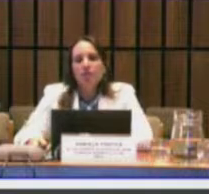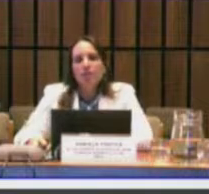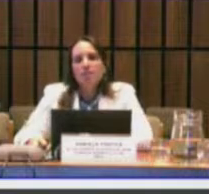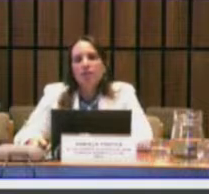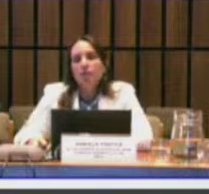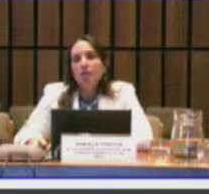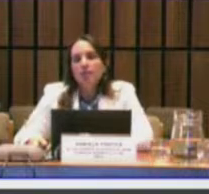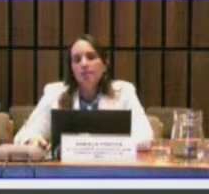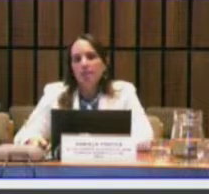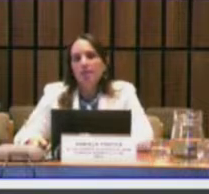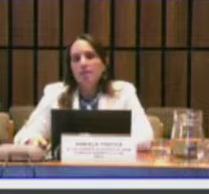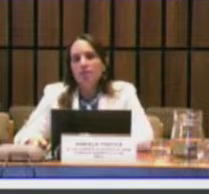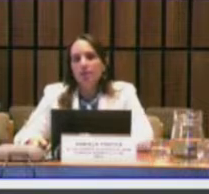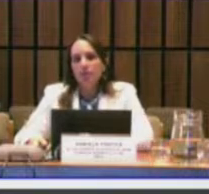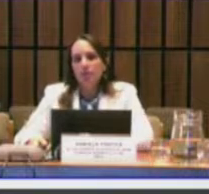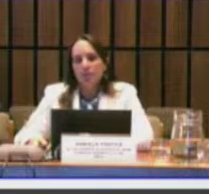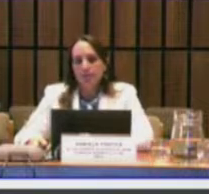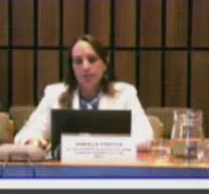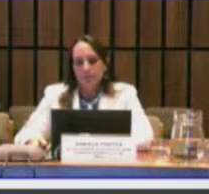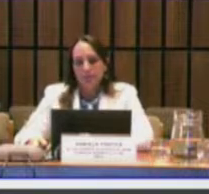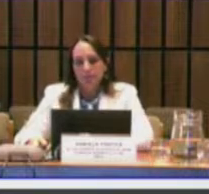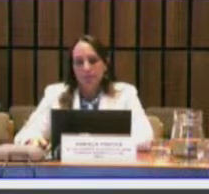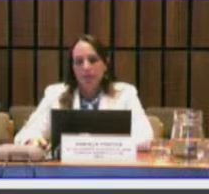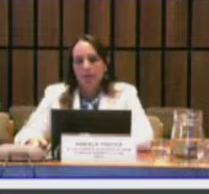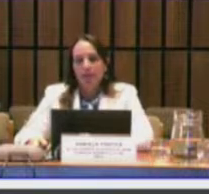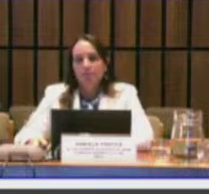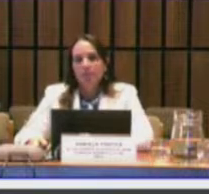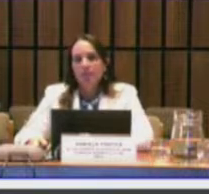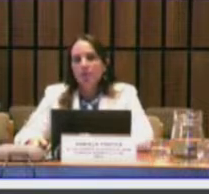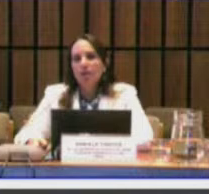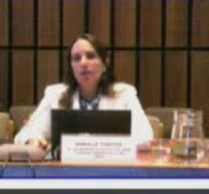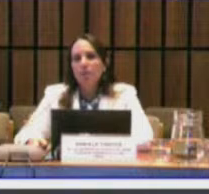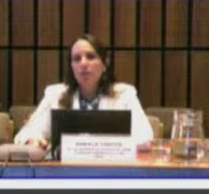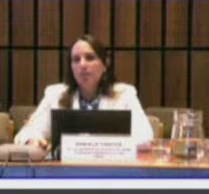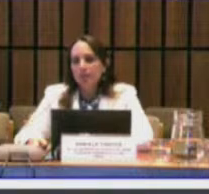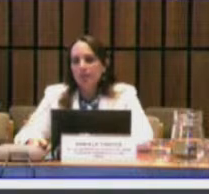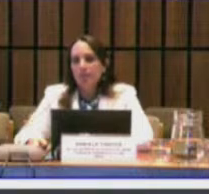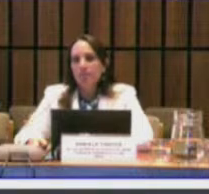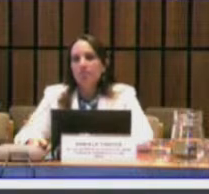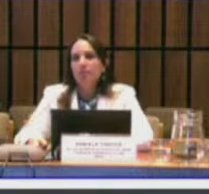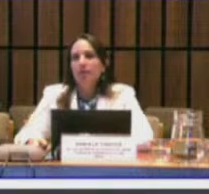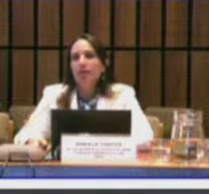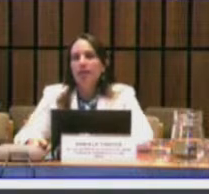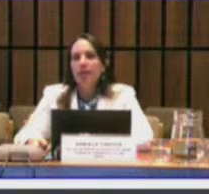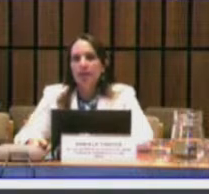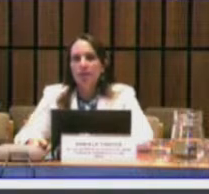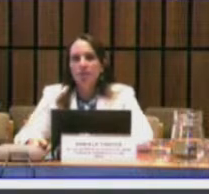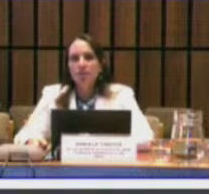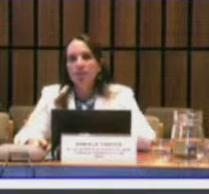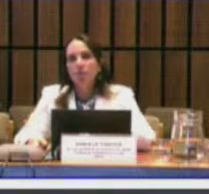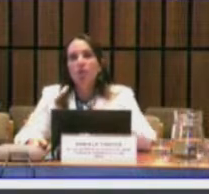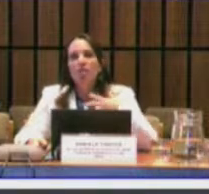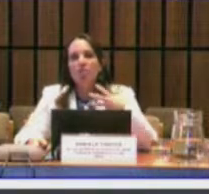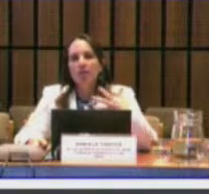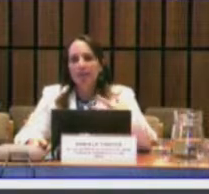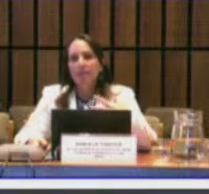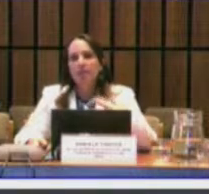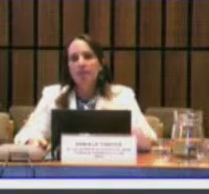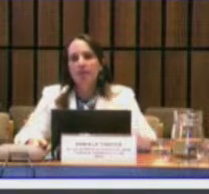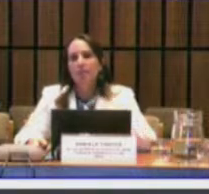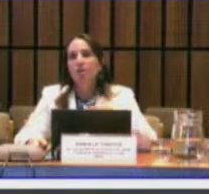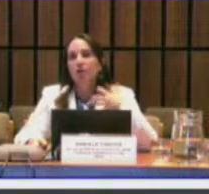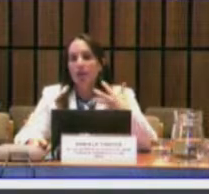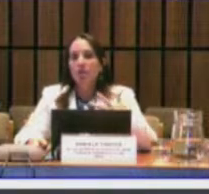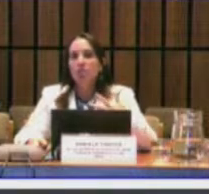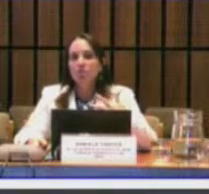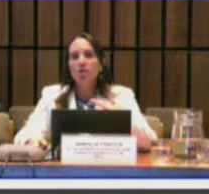Now, why go forward in educational inequality indexes? We believe that in the region,